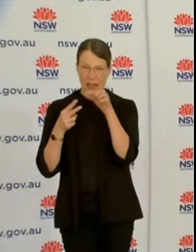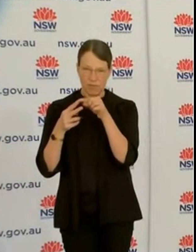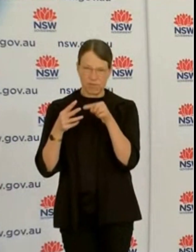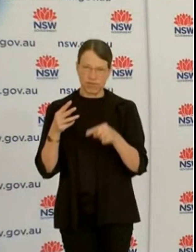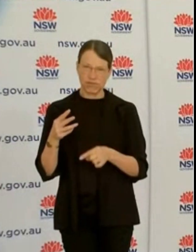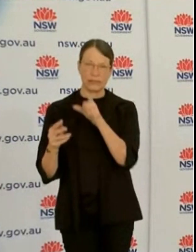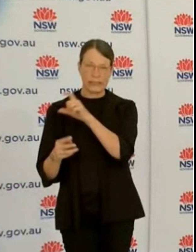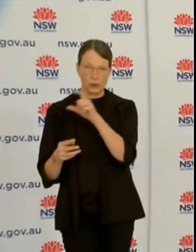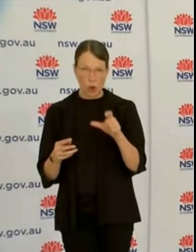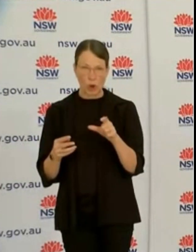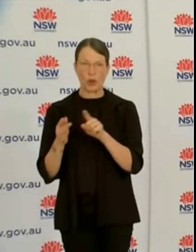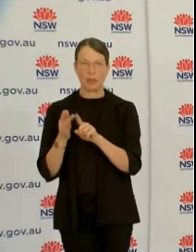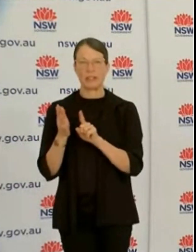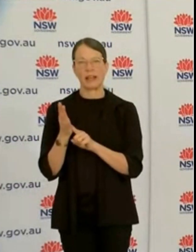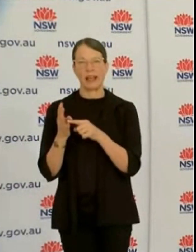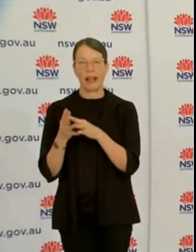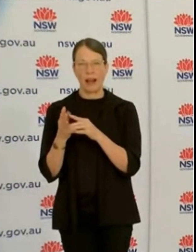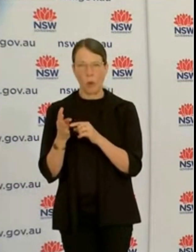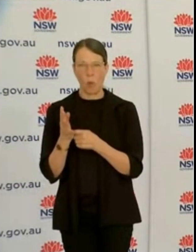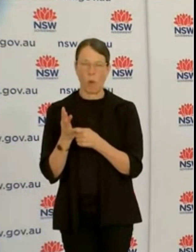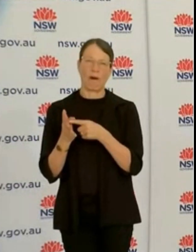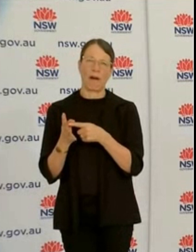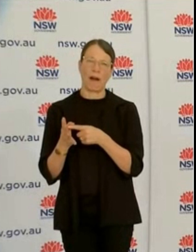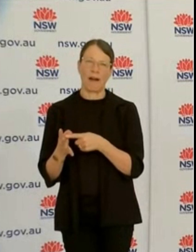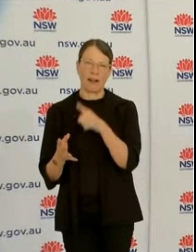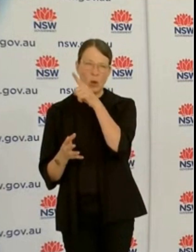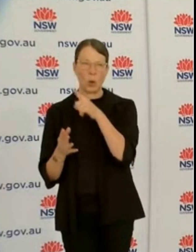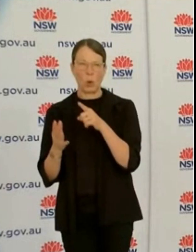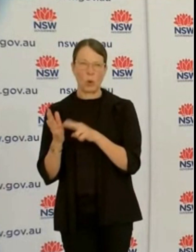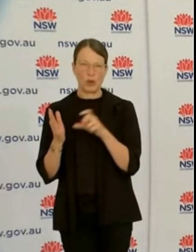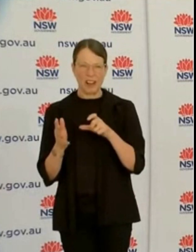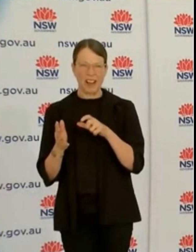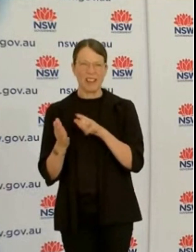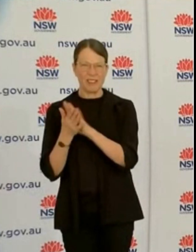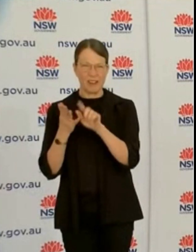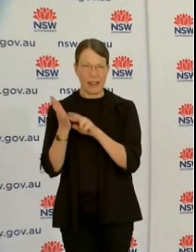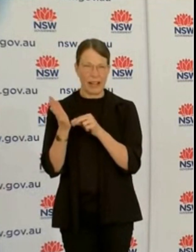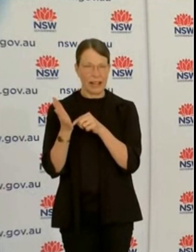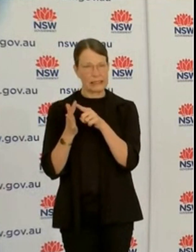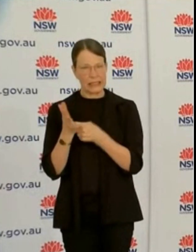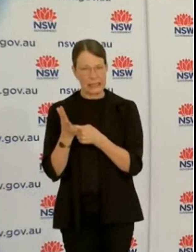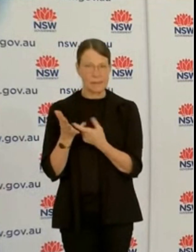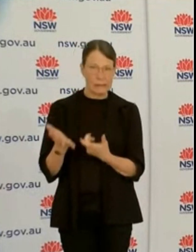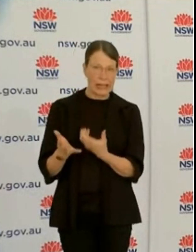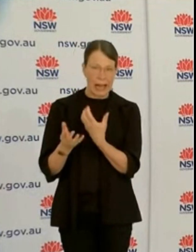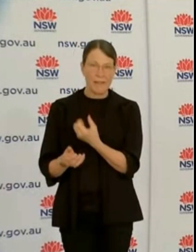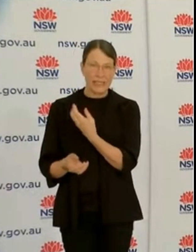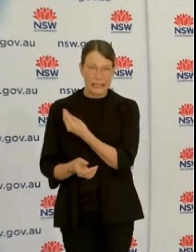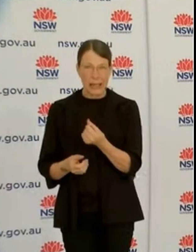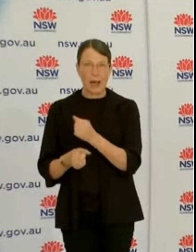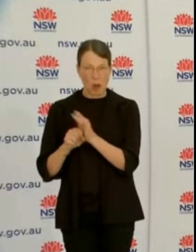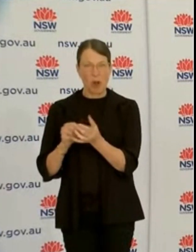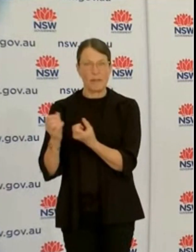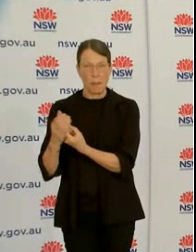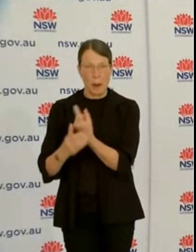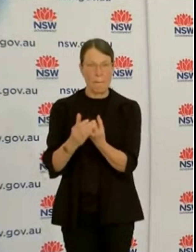or in the Hunter area are stubborn. They seem to be consistent, but you know, what can I say? The community are coming out, getting tested, and the